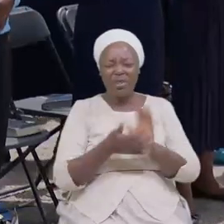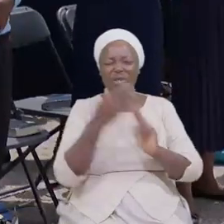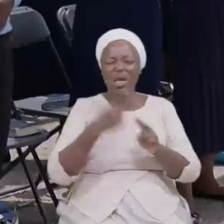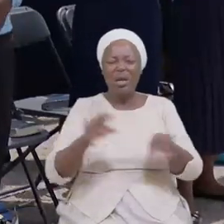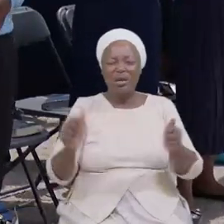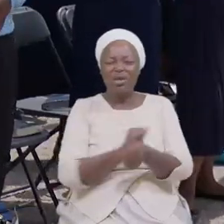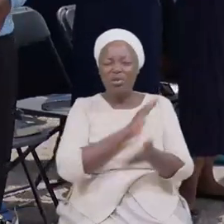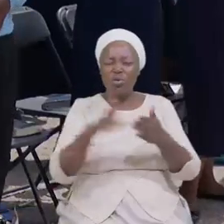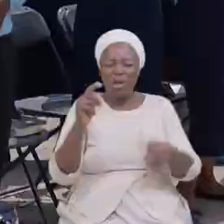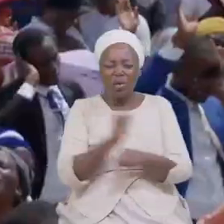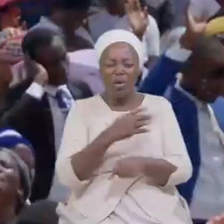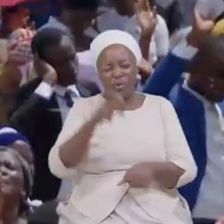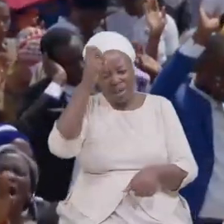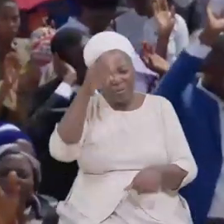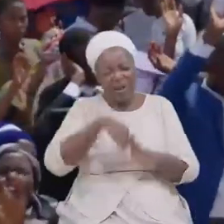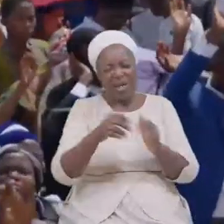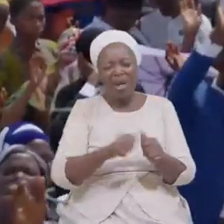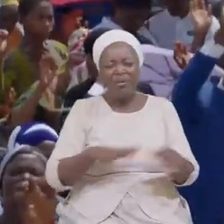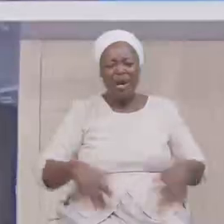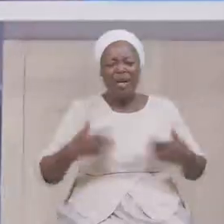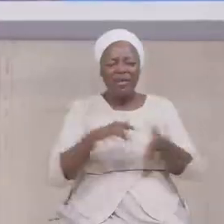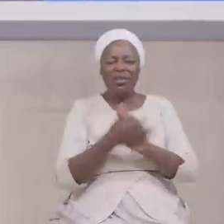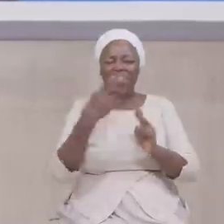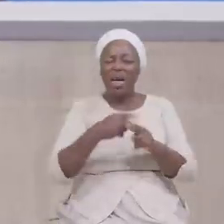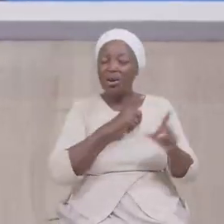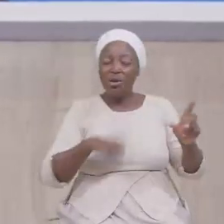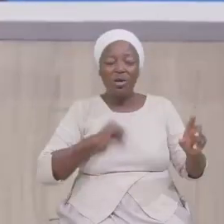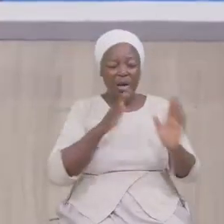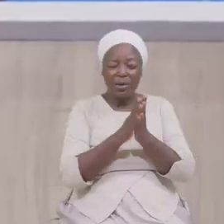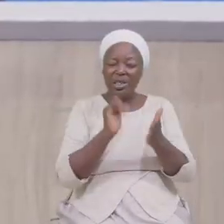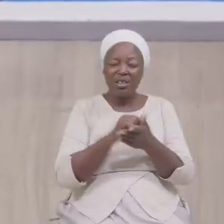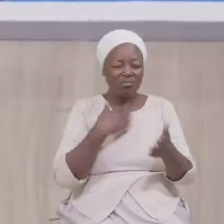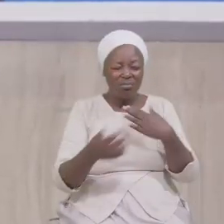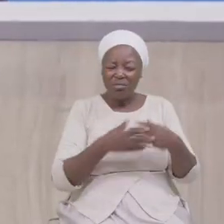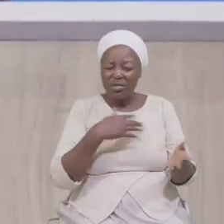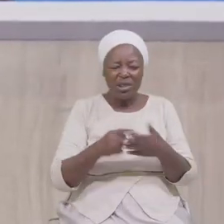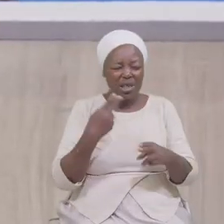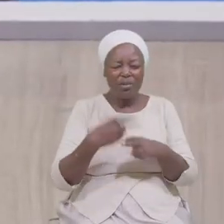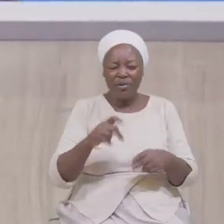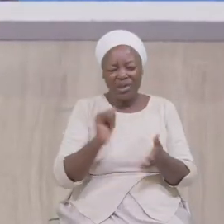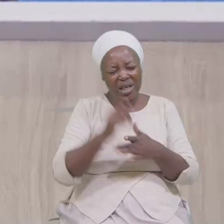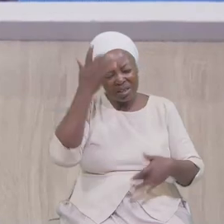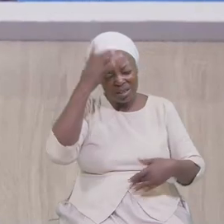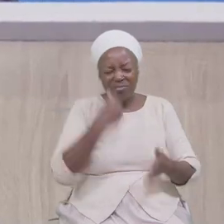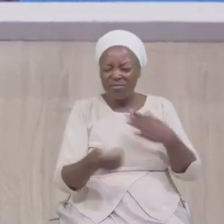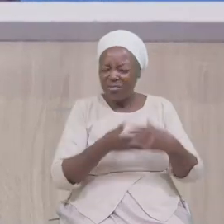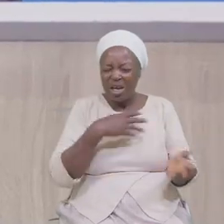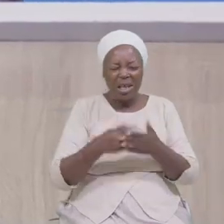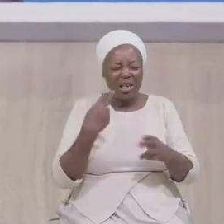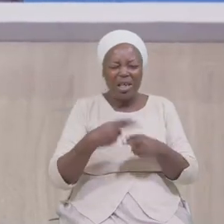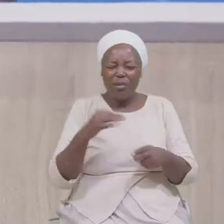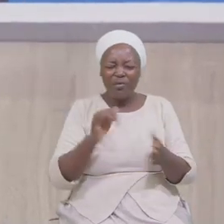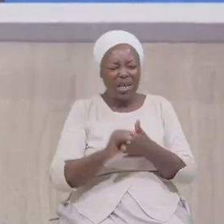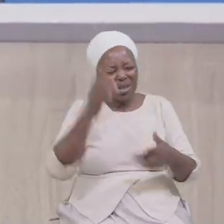of the devil in every life. And Lord, I pray that whatever the name of the sickness and whatever the name of that